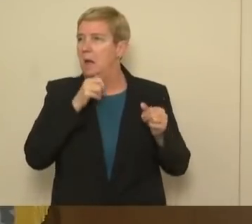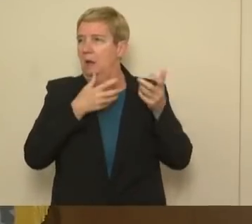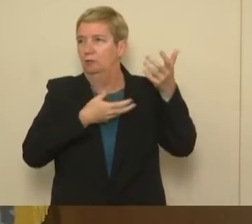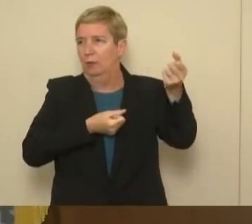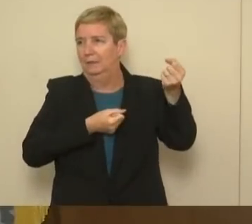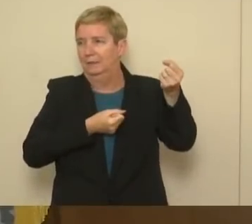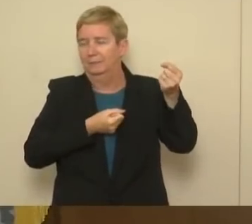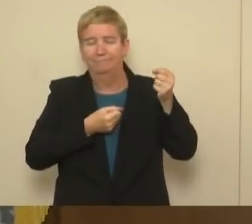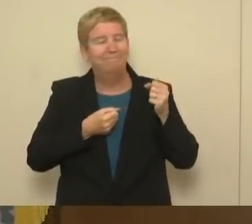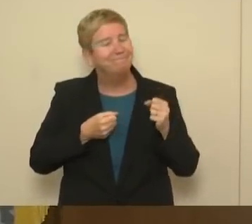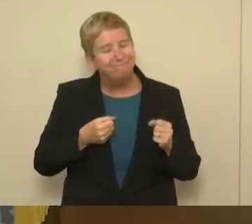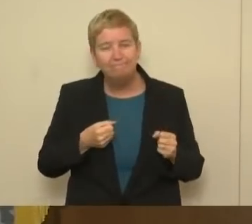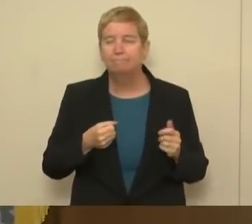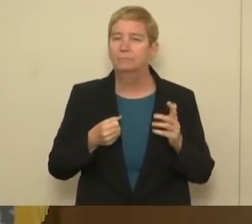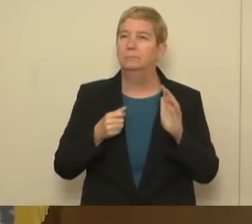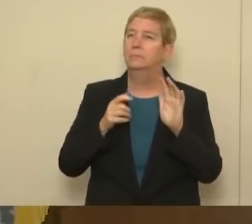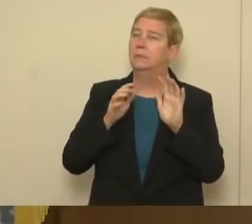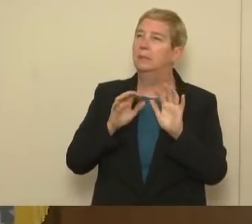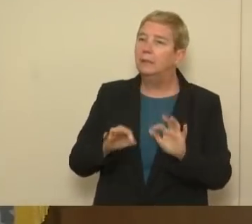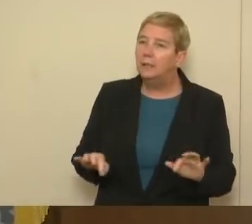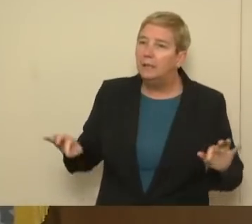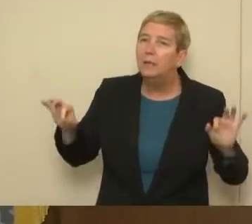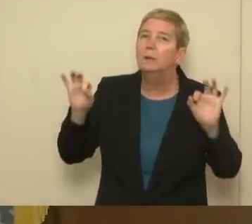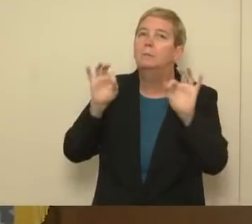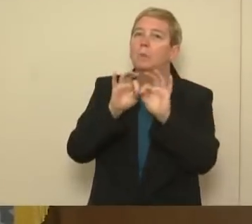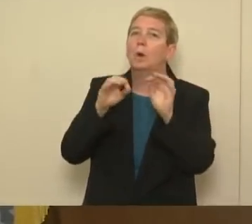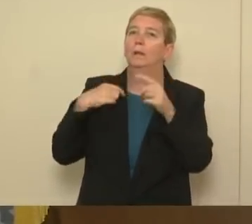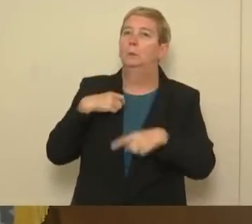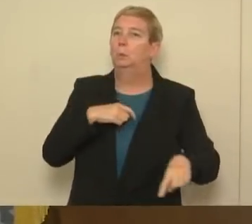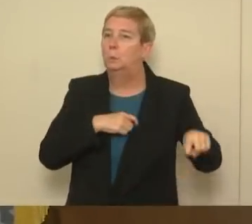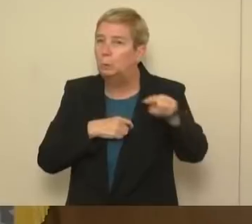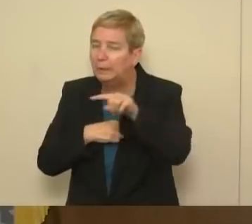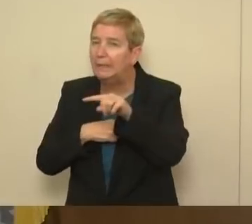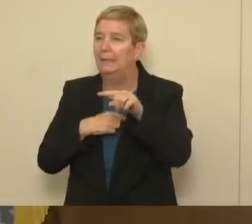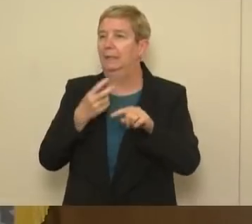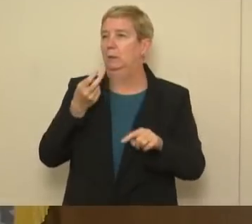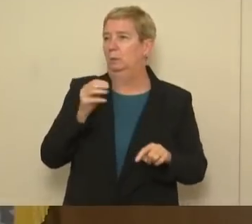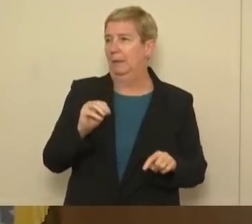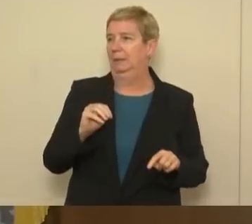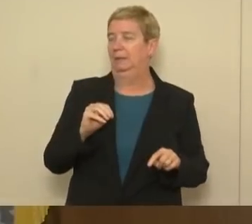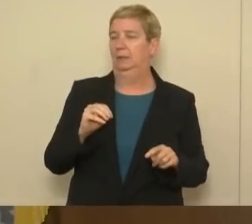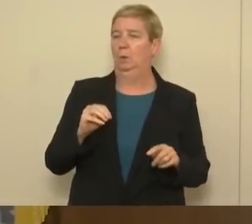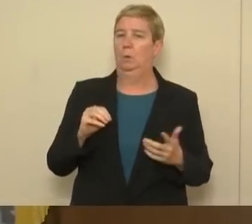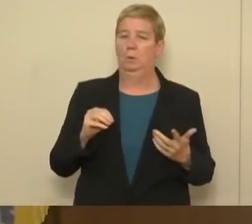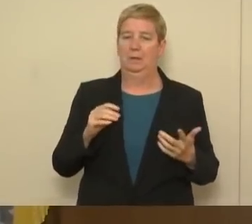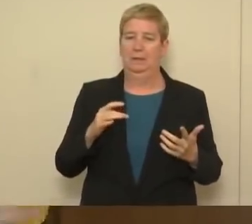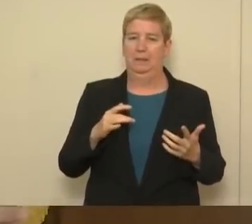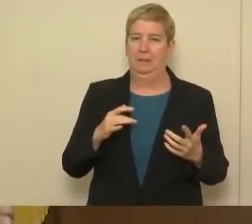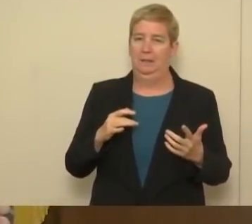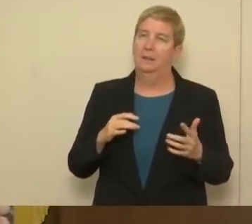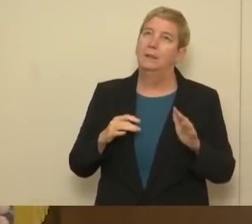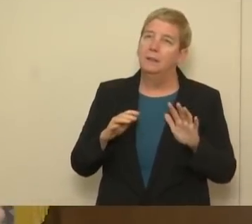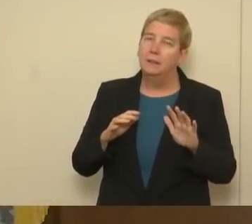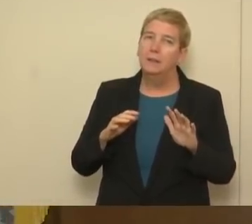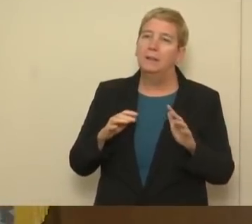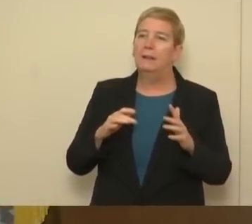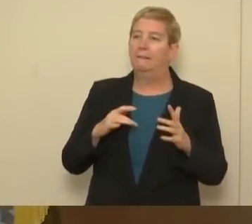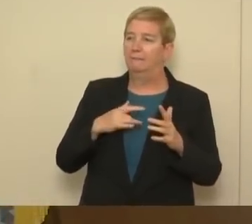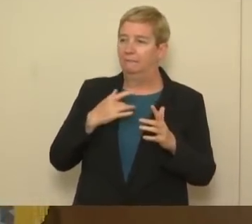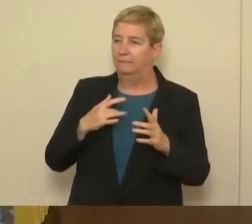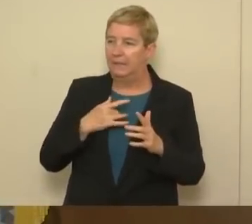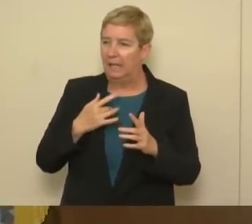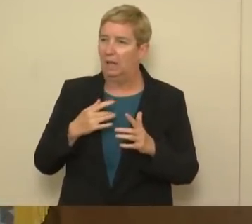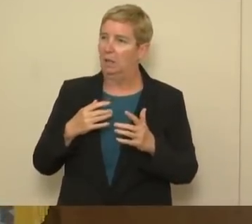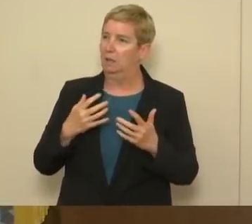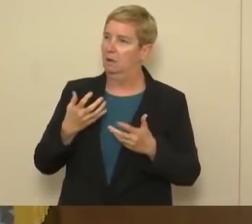I want to make sure, again, that we don't incentivize someone to harass an individual at